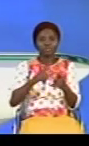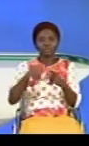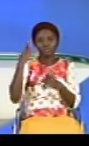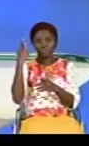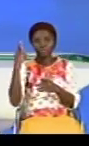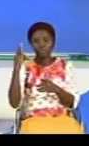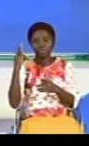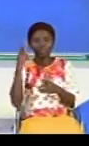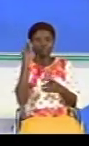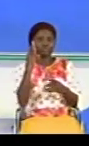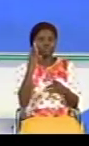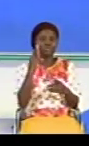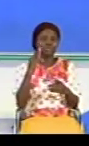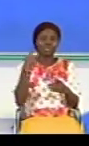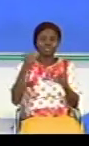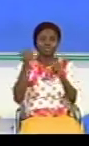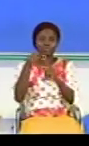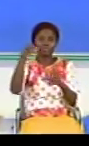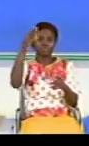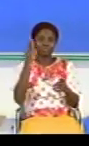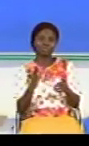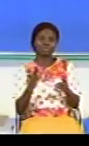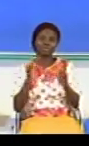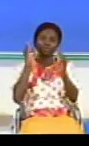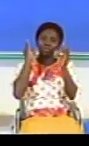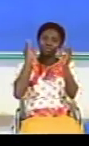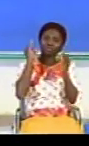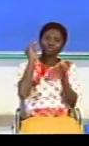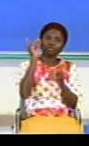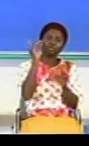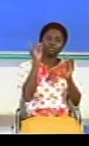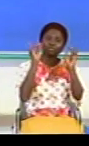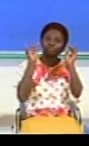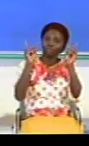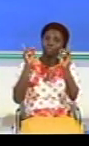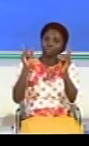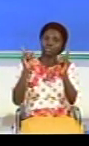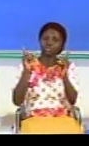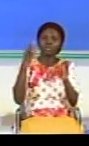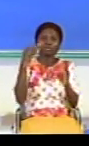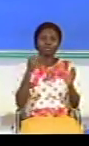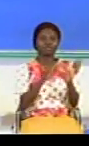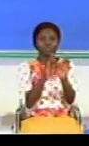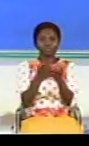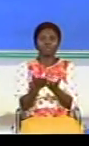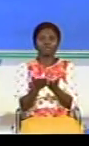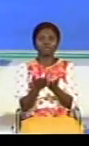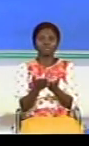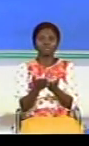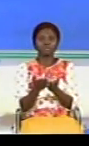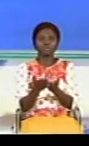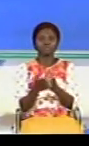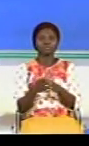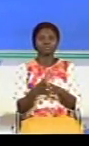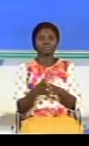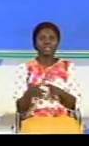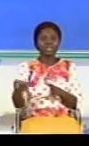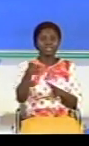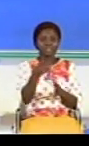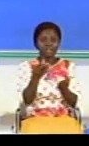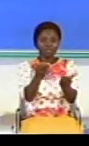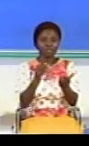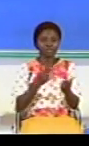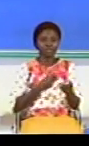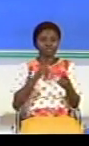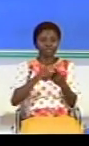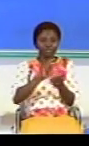about the Bible. Shouldn't we repackage our message? Shouldn't we change